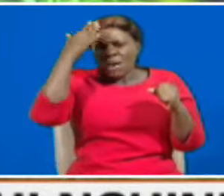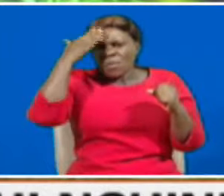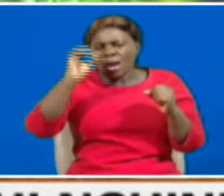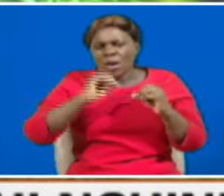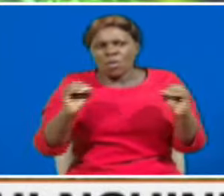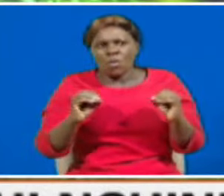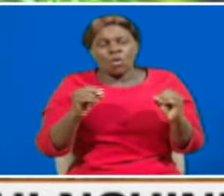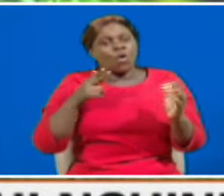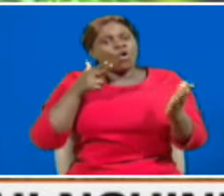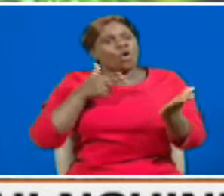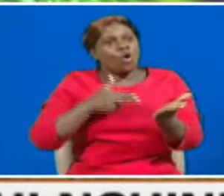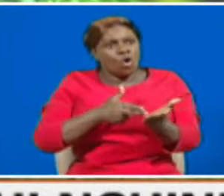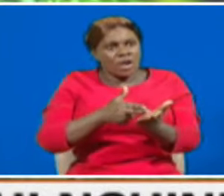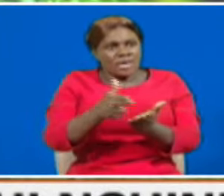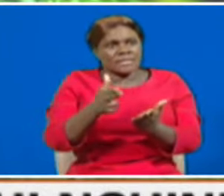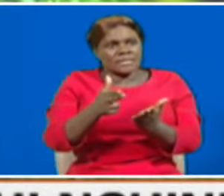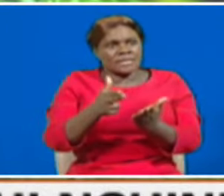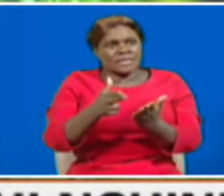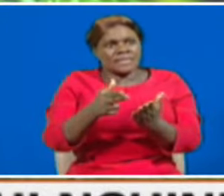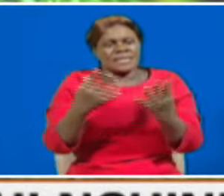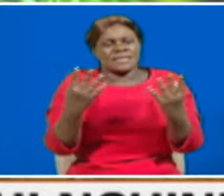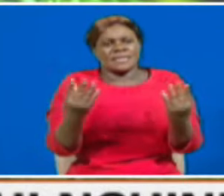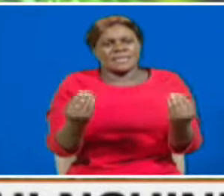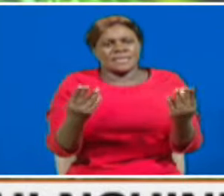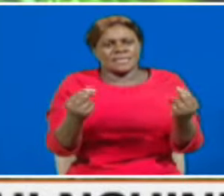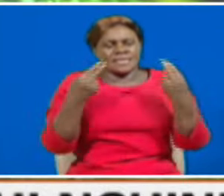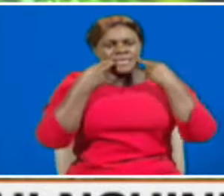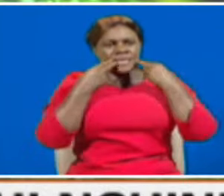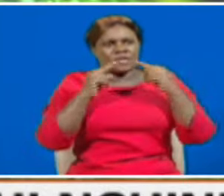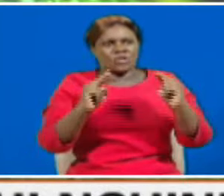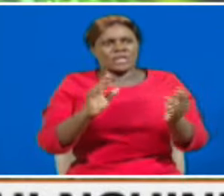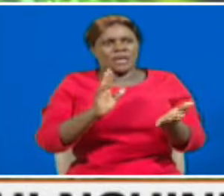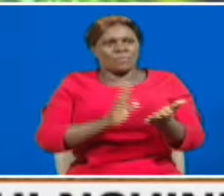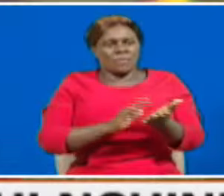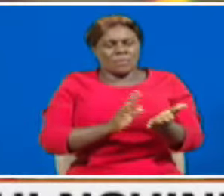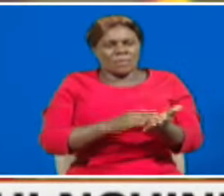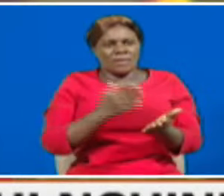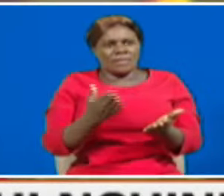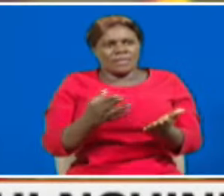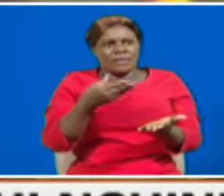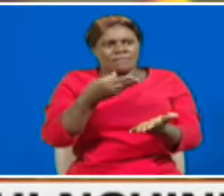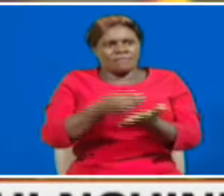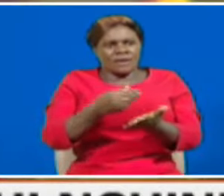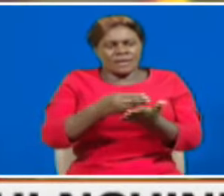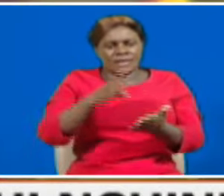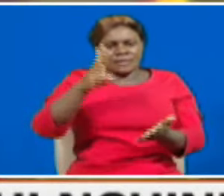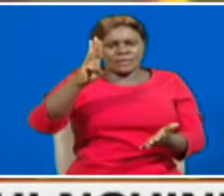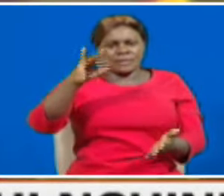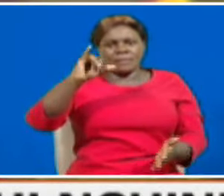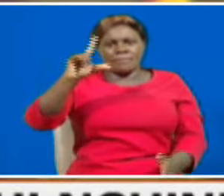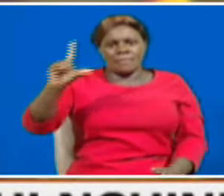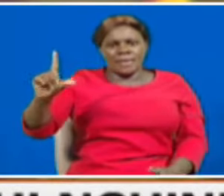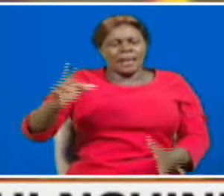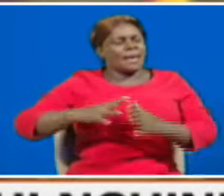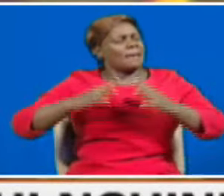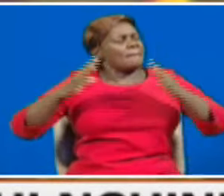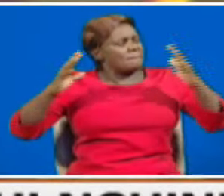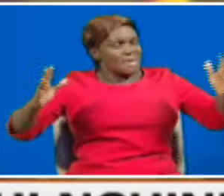To be very honest, is a very, very simple and innocent statement in the Finance Act. The finance bill is a very